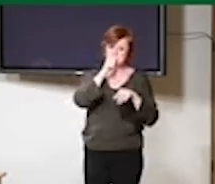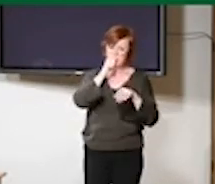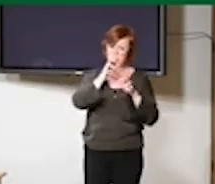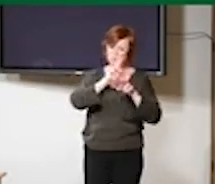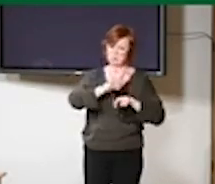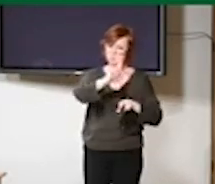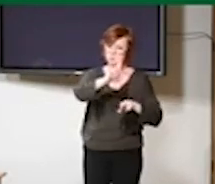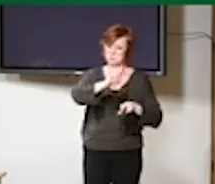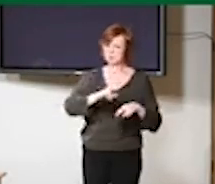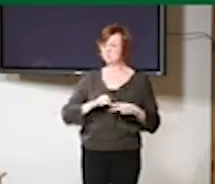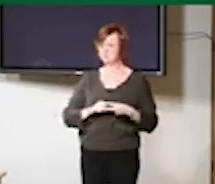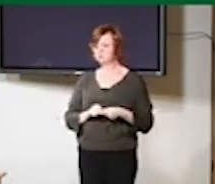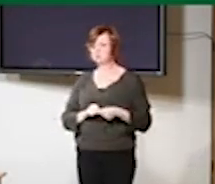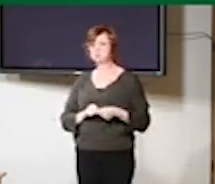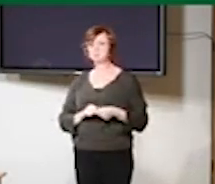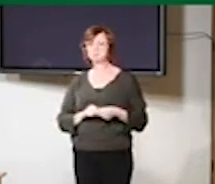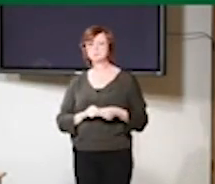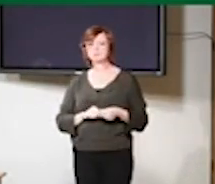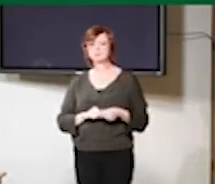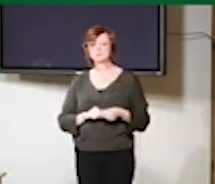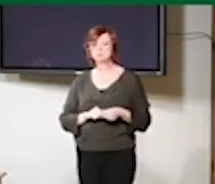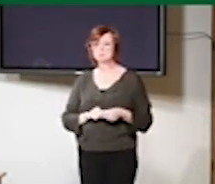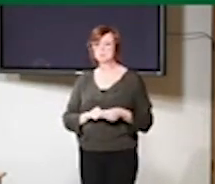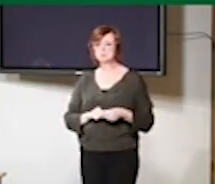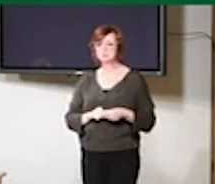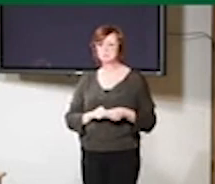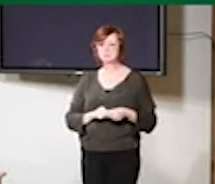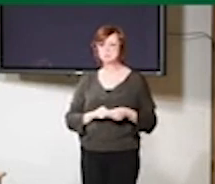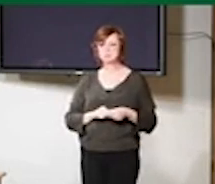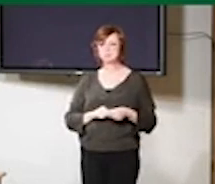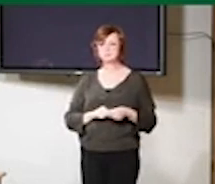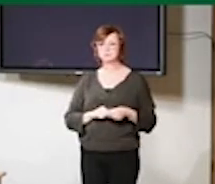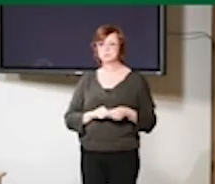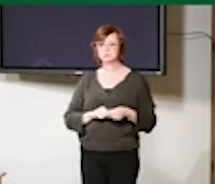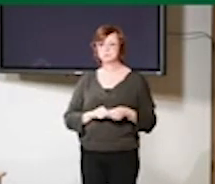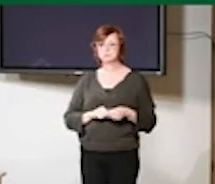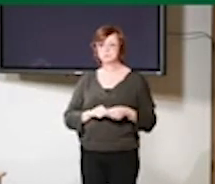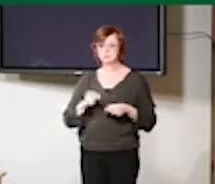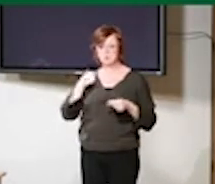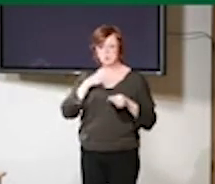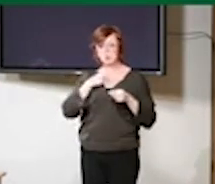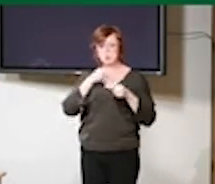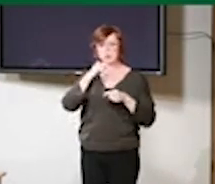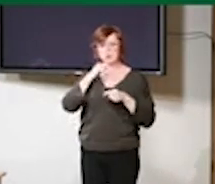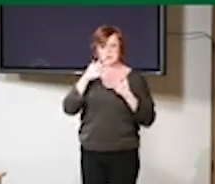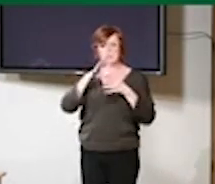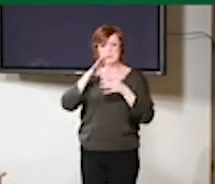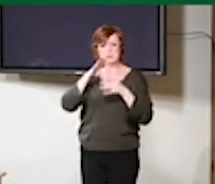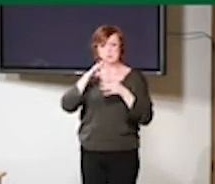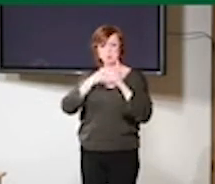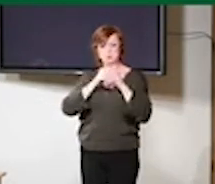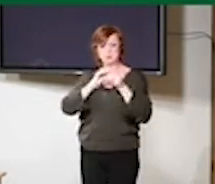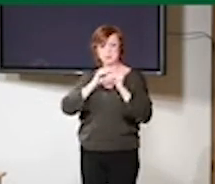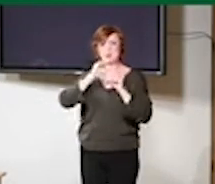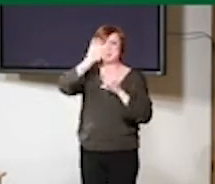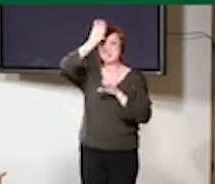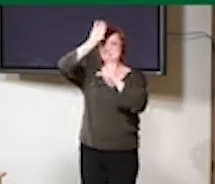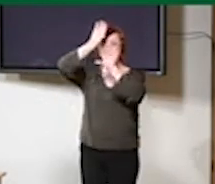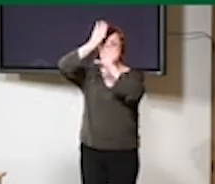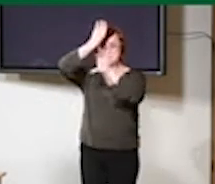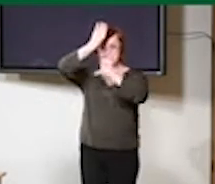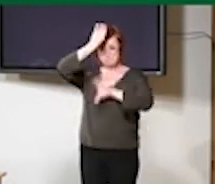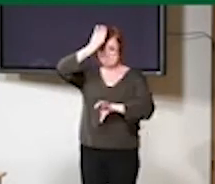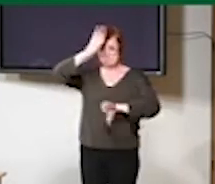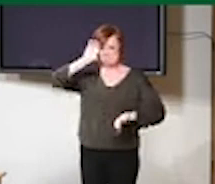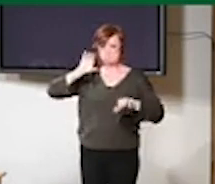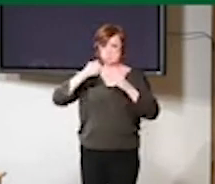case numbers by regions of the province, the testing numbers are good to show because we want to make sure testing is